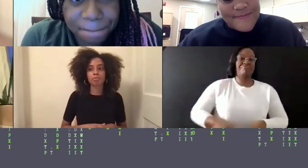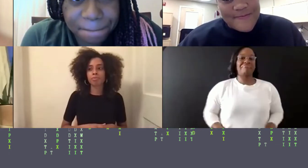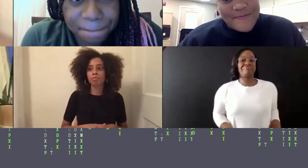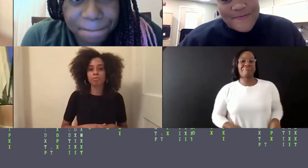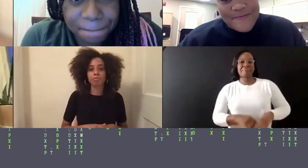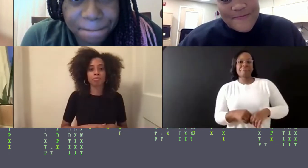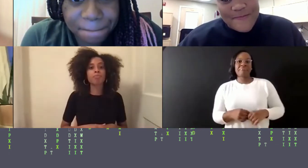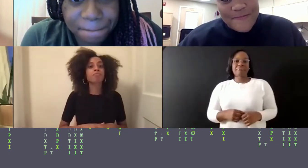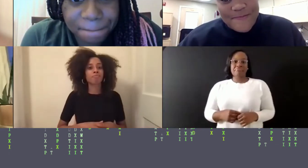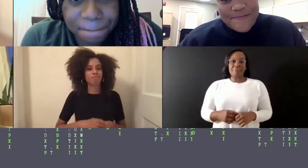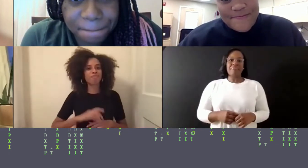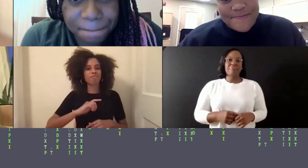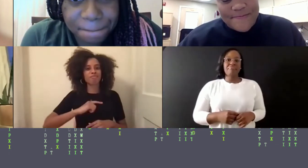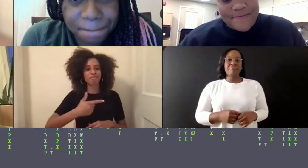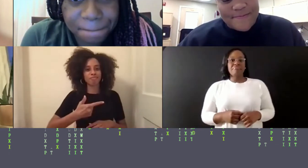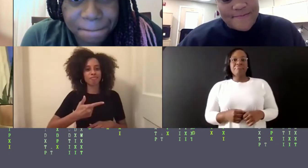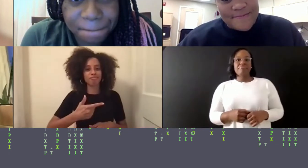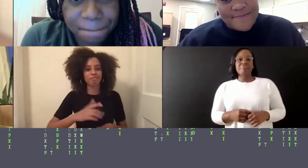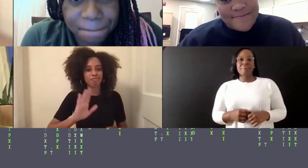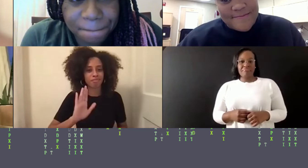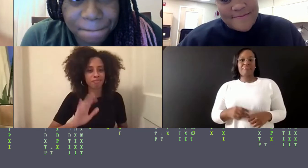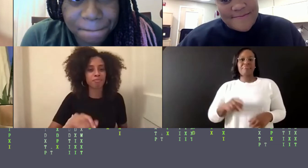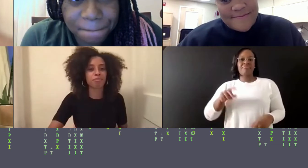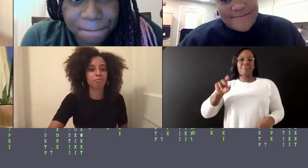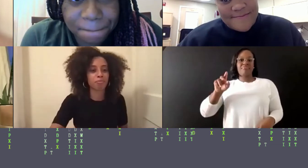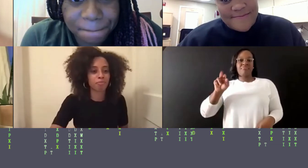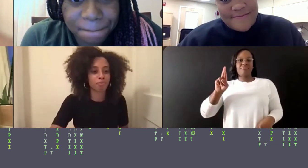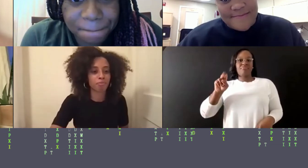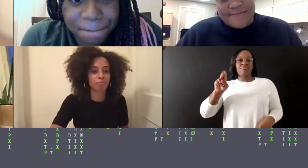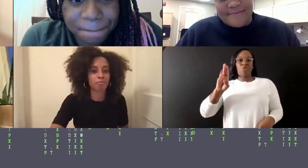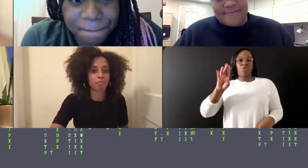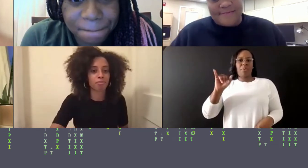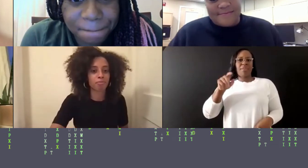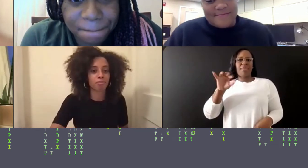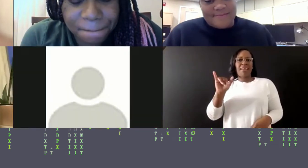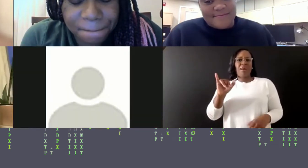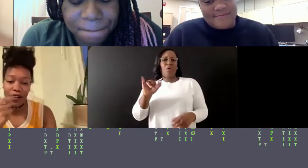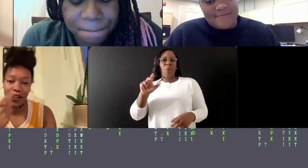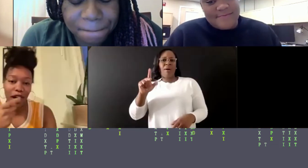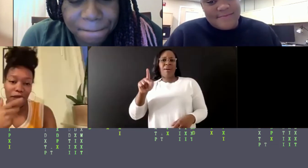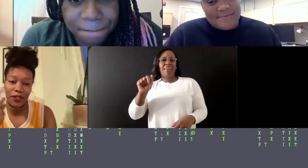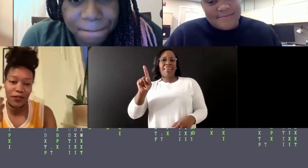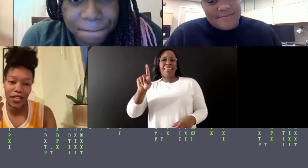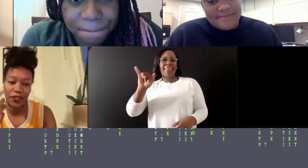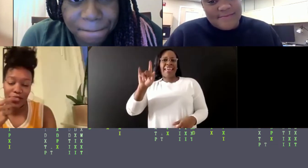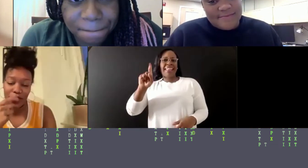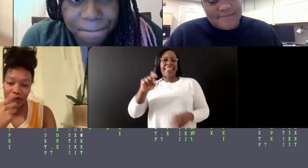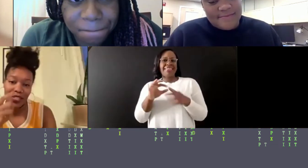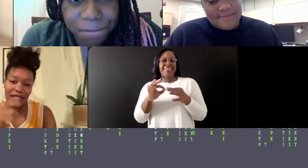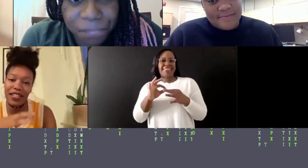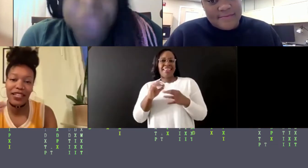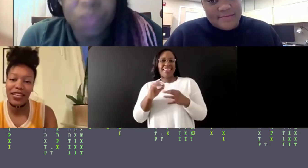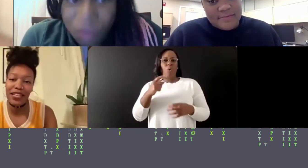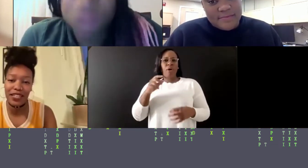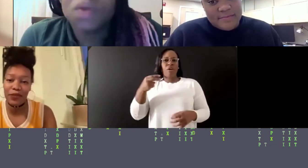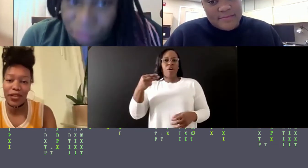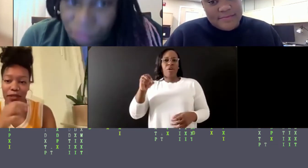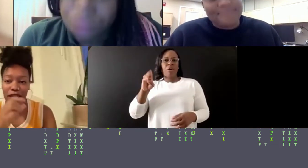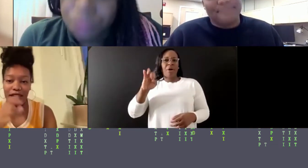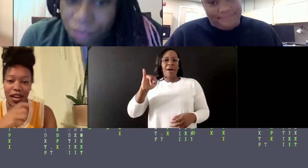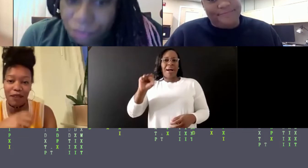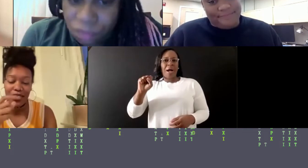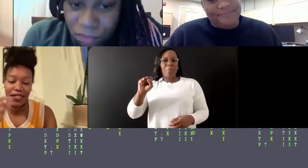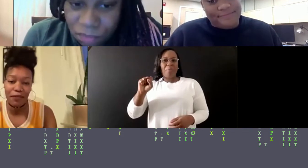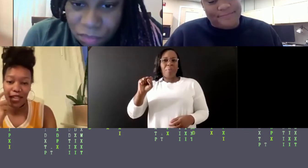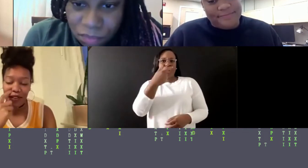Yeah, I would build off of what Kaylee said. That was the first thing that came to my mind is figuring out what what are your hobbies or interests, right? Because that's like the easiest way